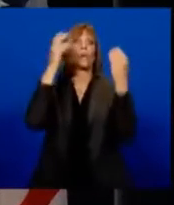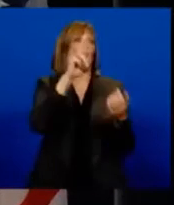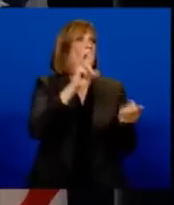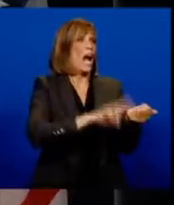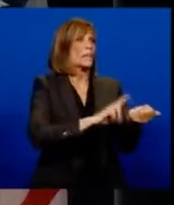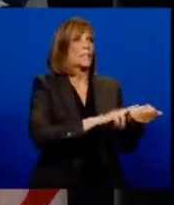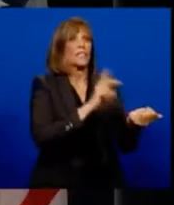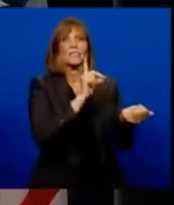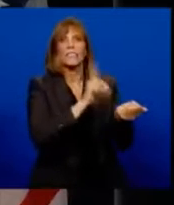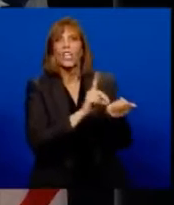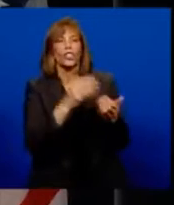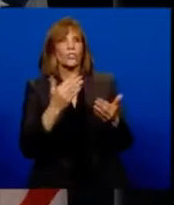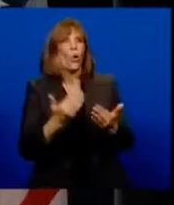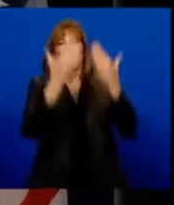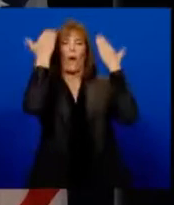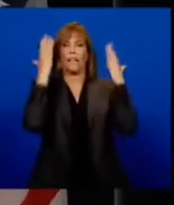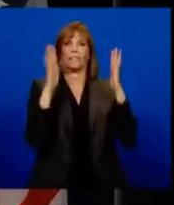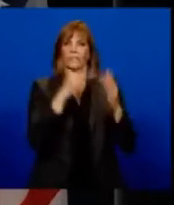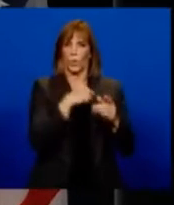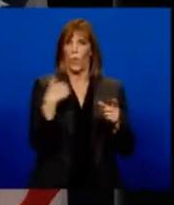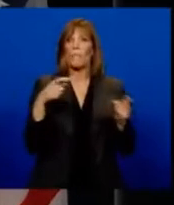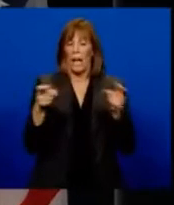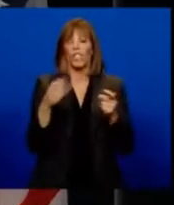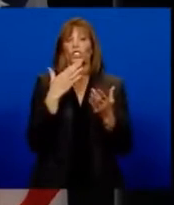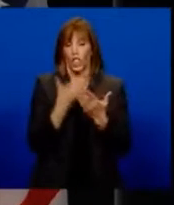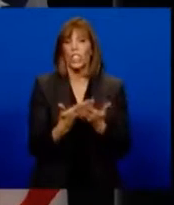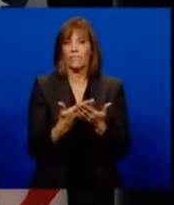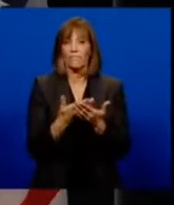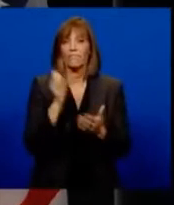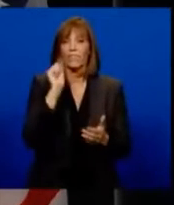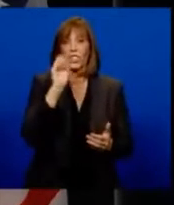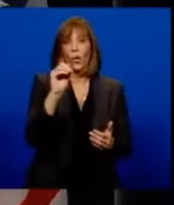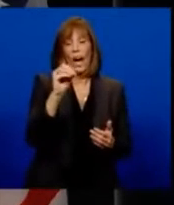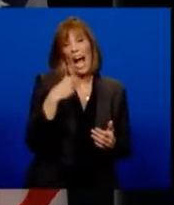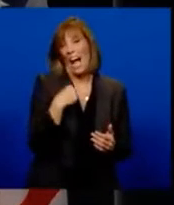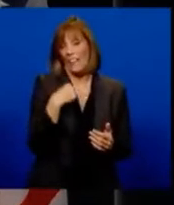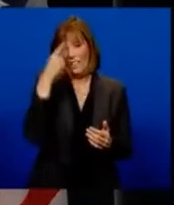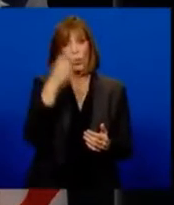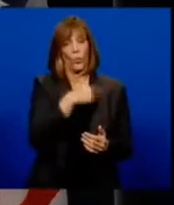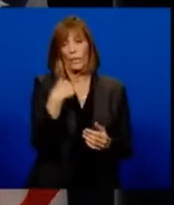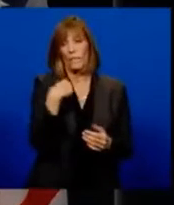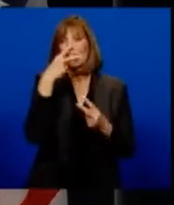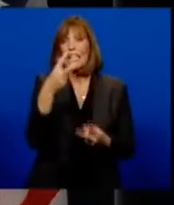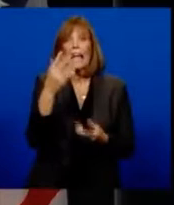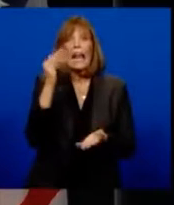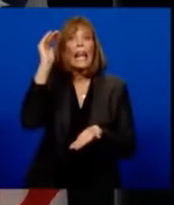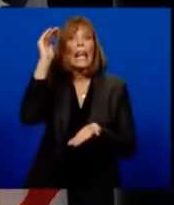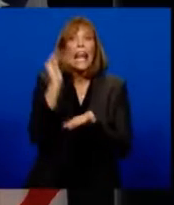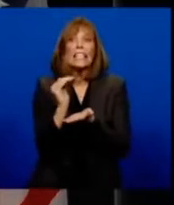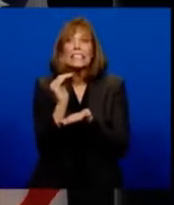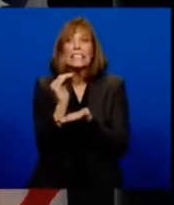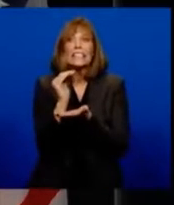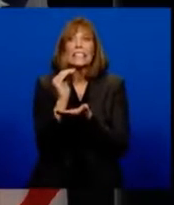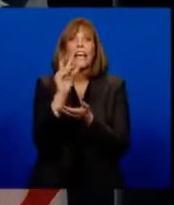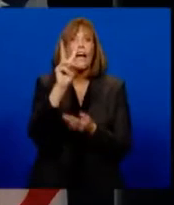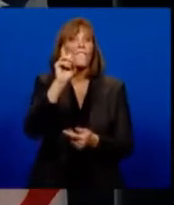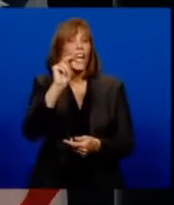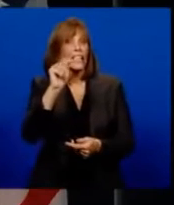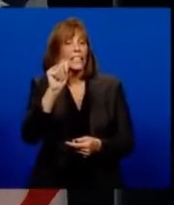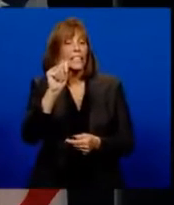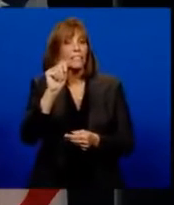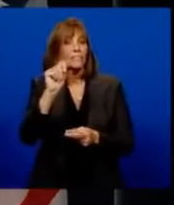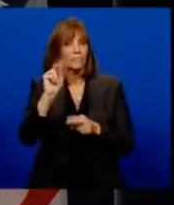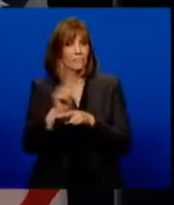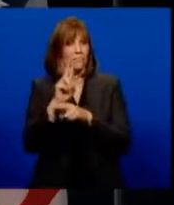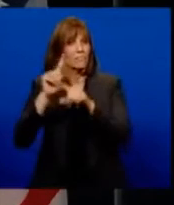to do everything we can to protect our most vulnerable. So, we're seeing less vent usage, and we're